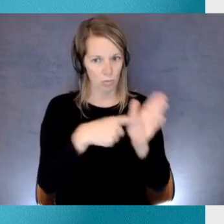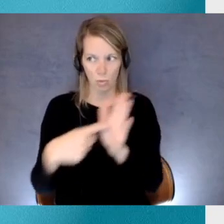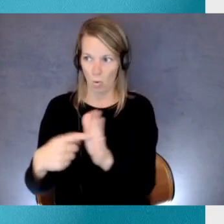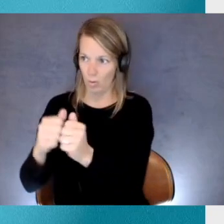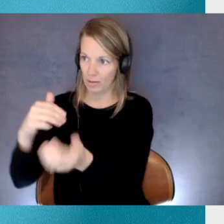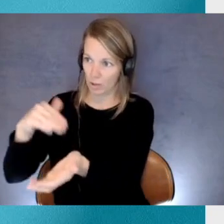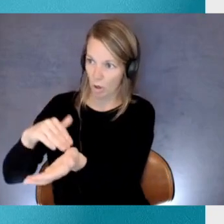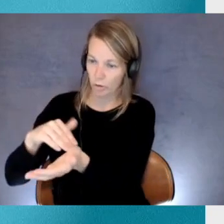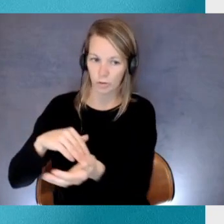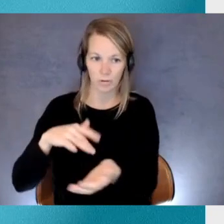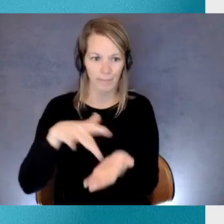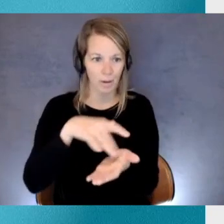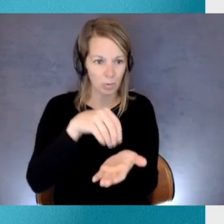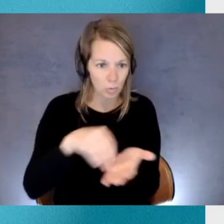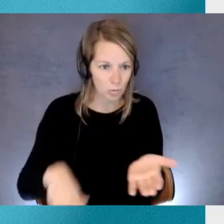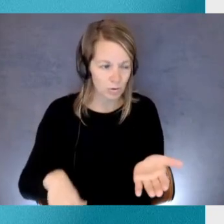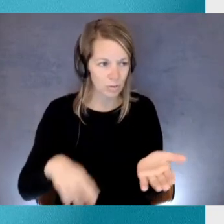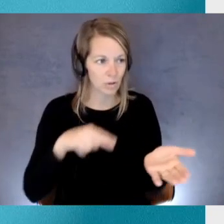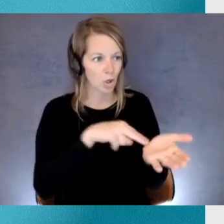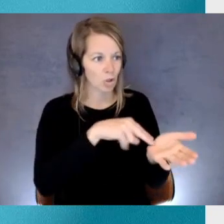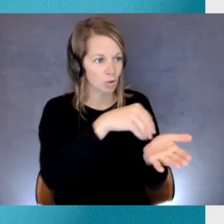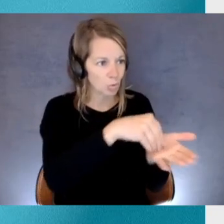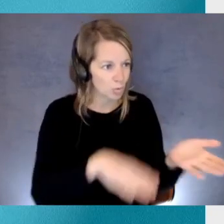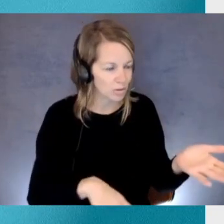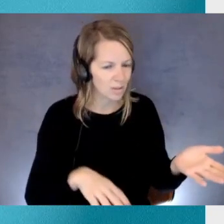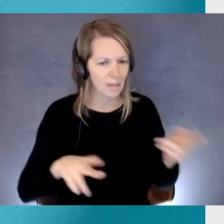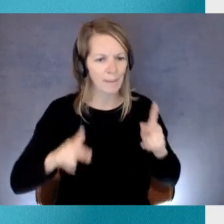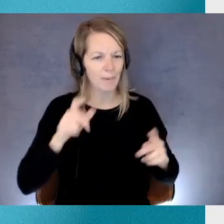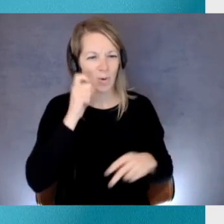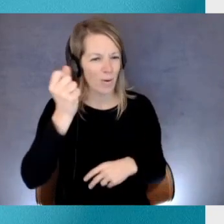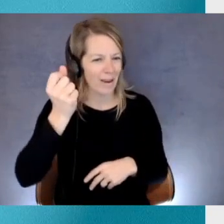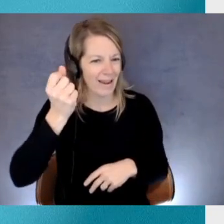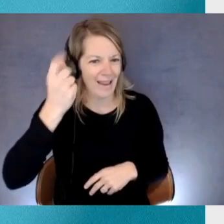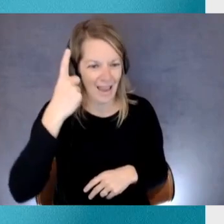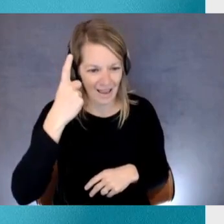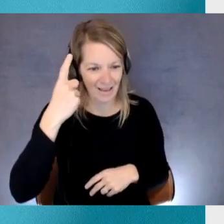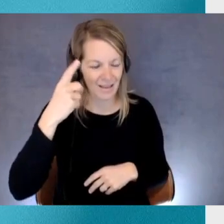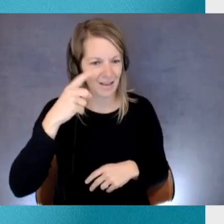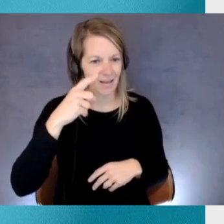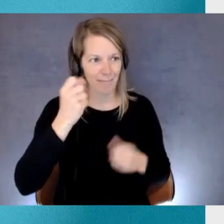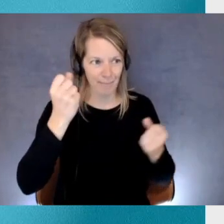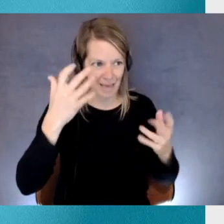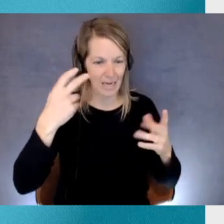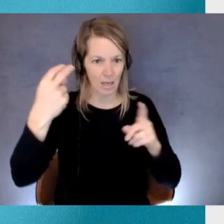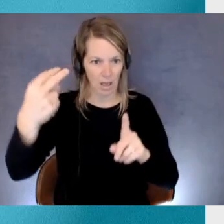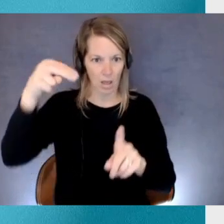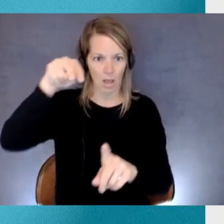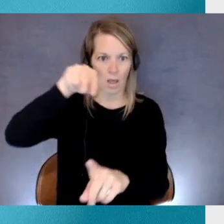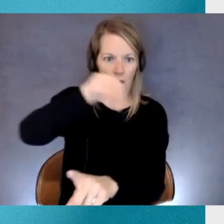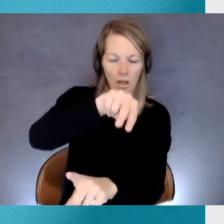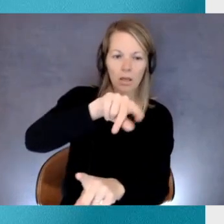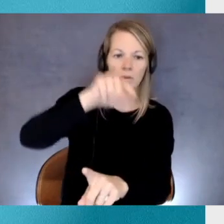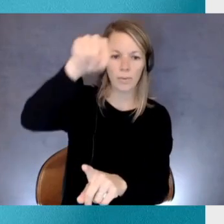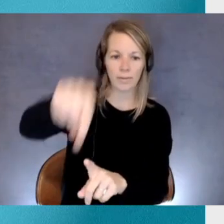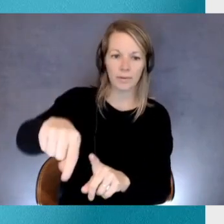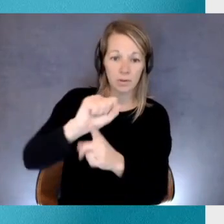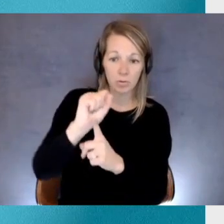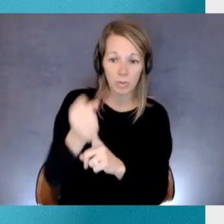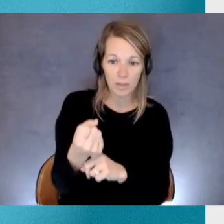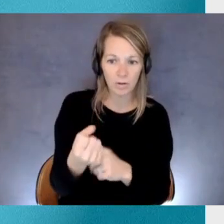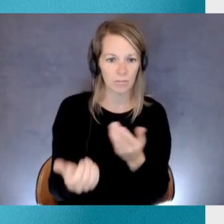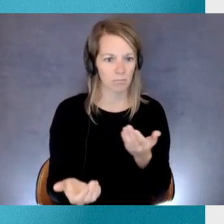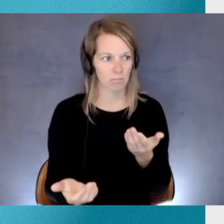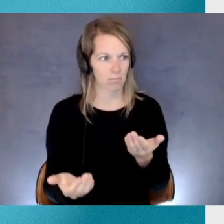medical students and nursing students and people who can't get these many windows of perspective into the situation, maybe no